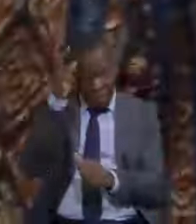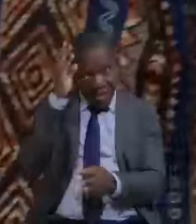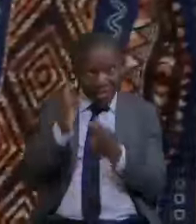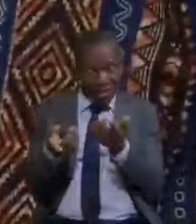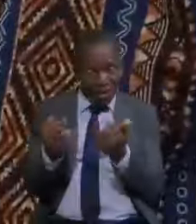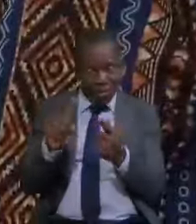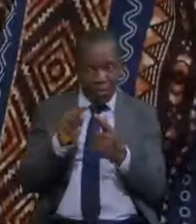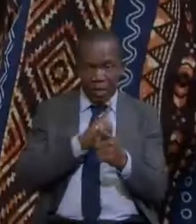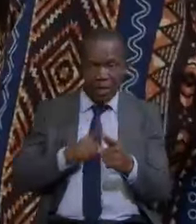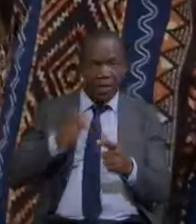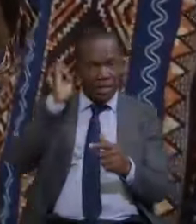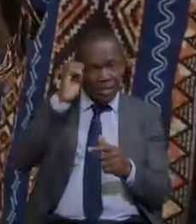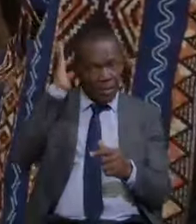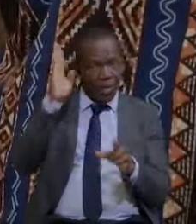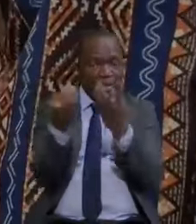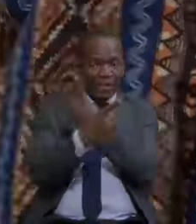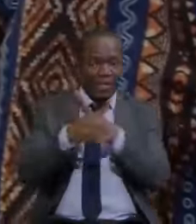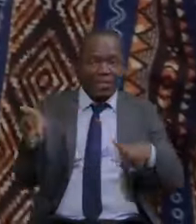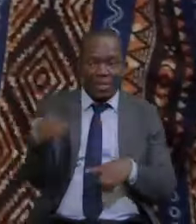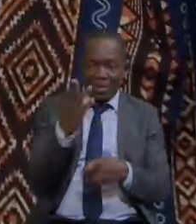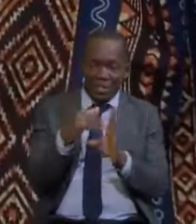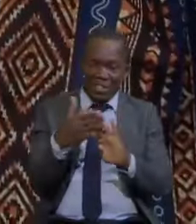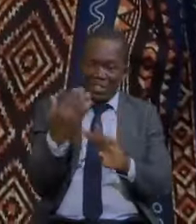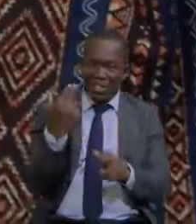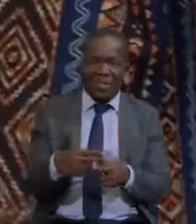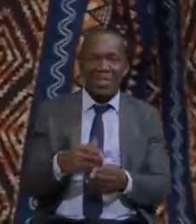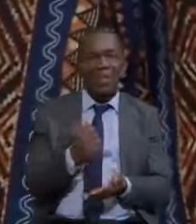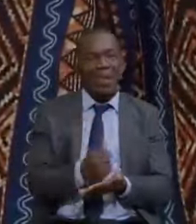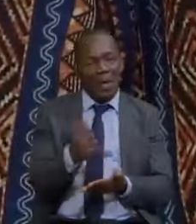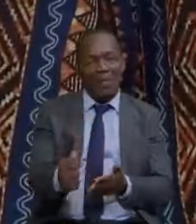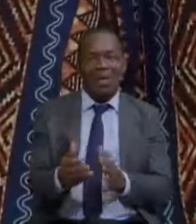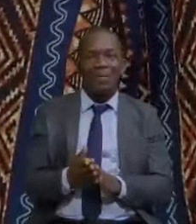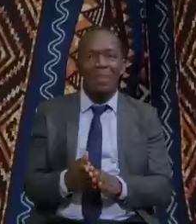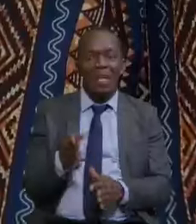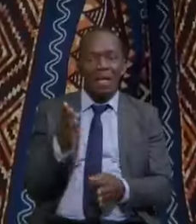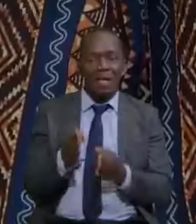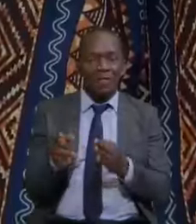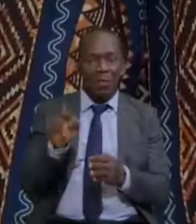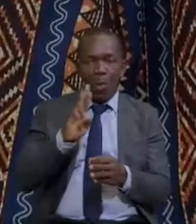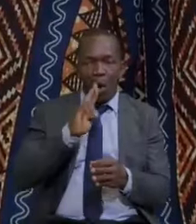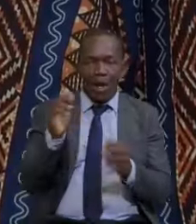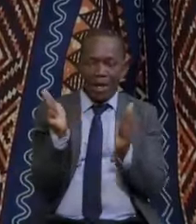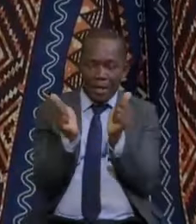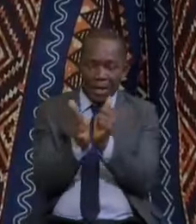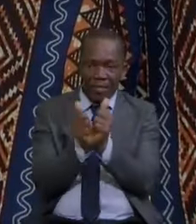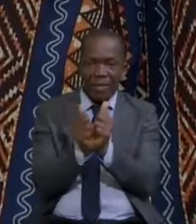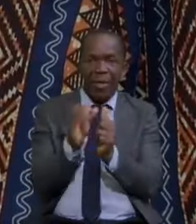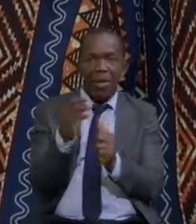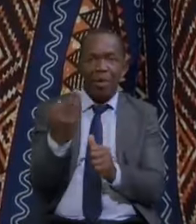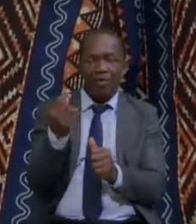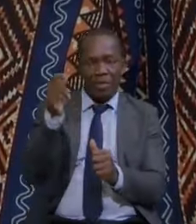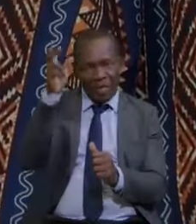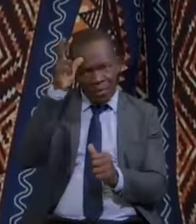amen. And you are a captive to substance. What I mean by substance, maybe